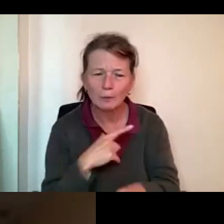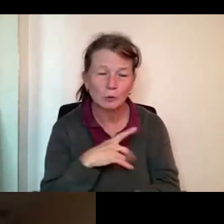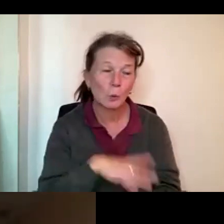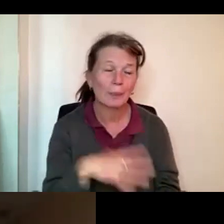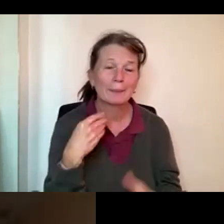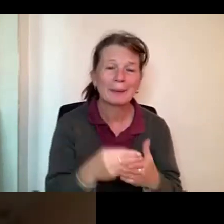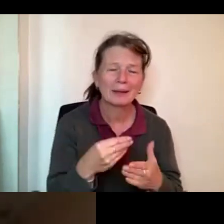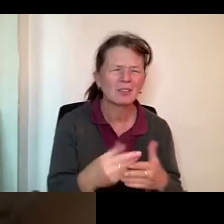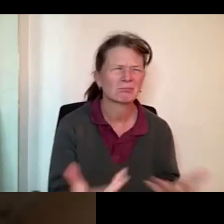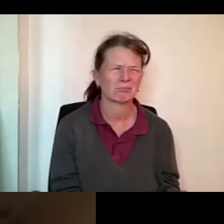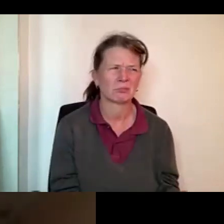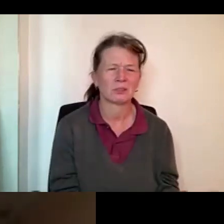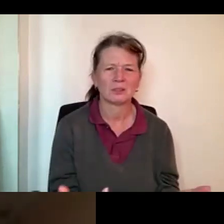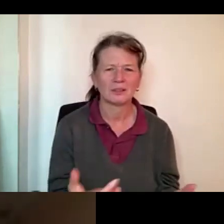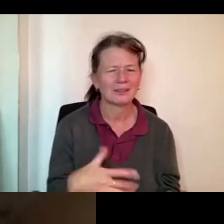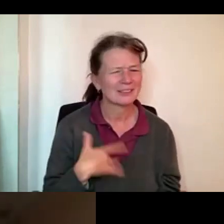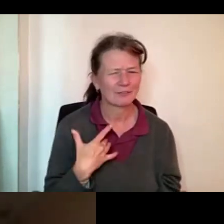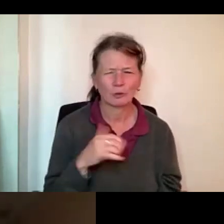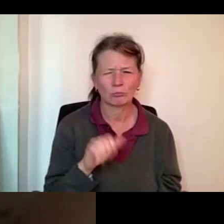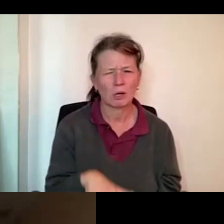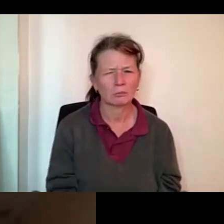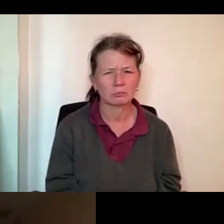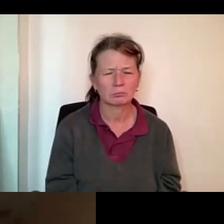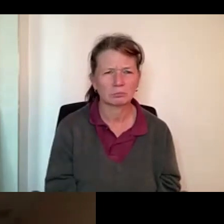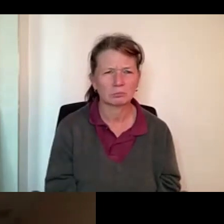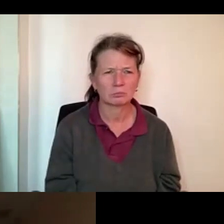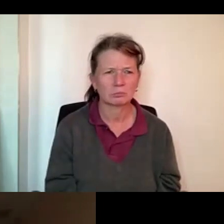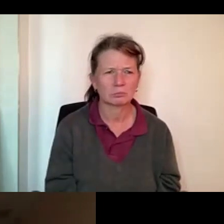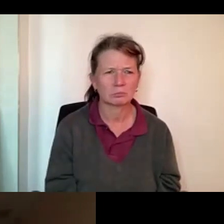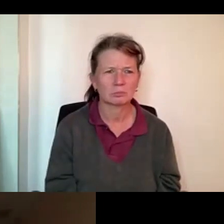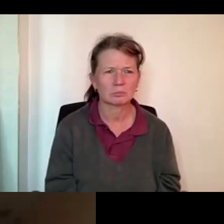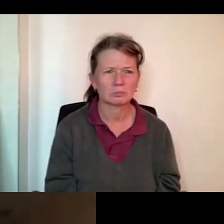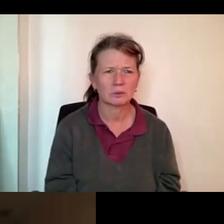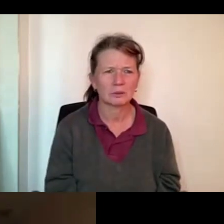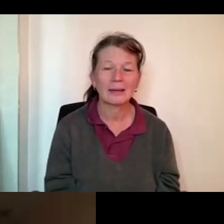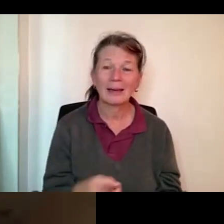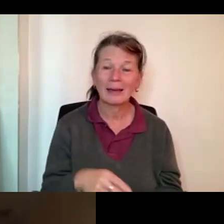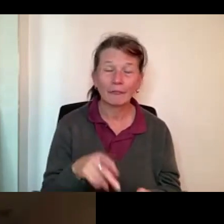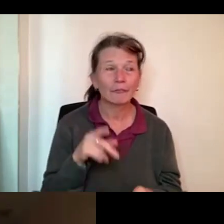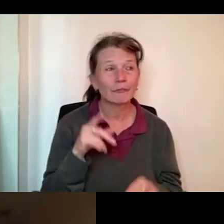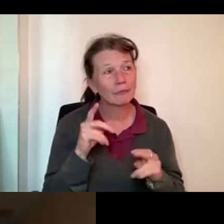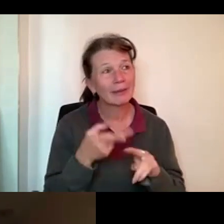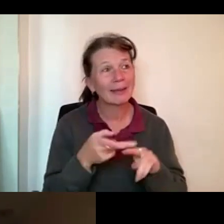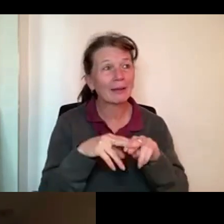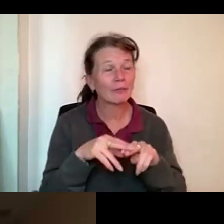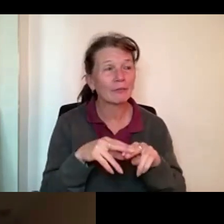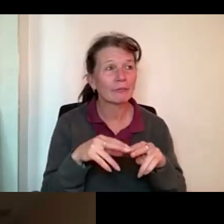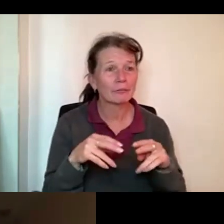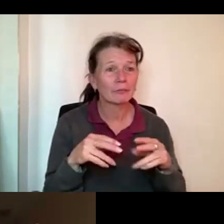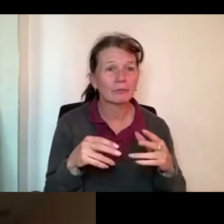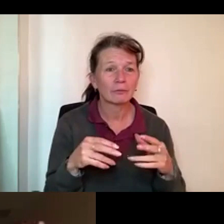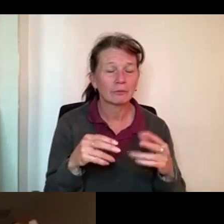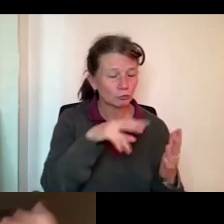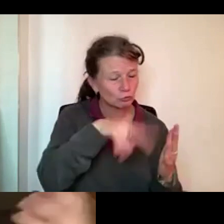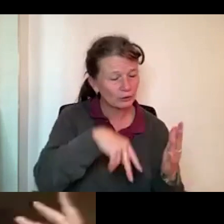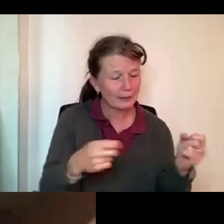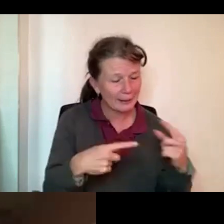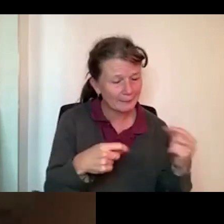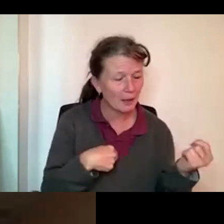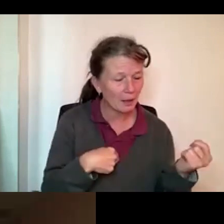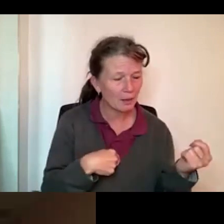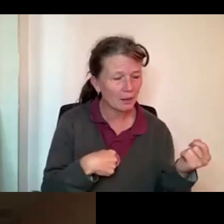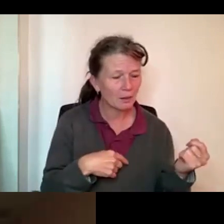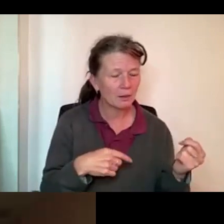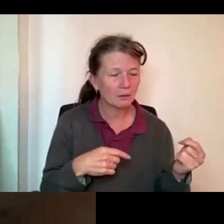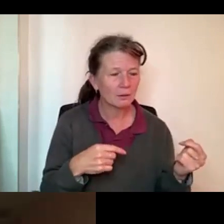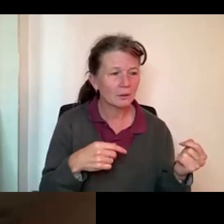to be working with you, because we know the motives are so transparent. But if it's just like when somebody shows up in the email and says, hey, I really want to write this piece. I want